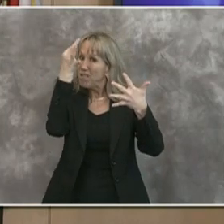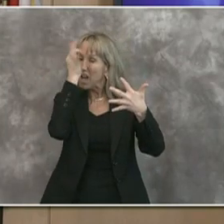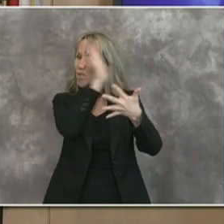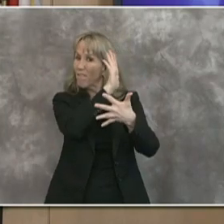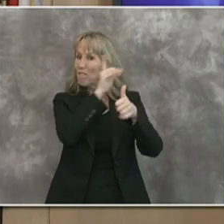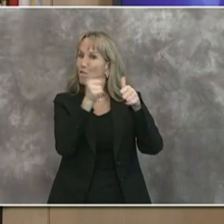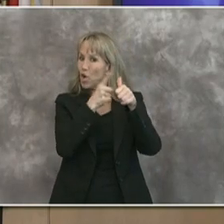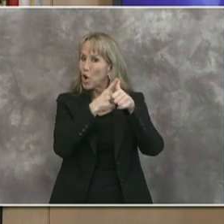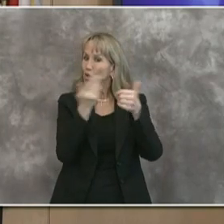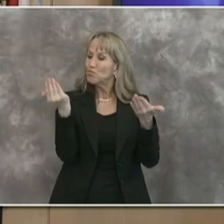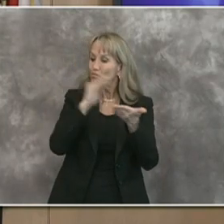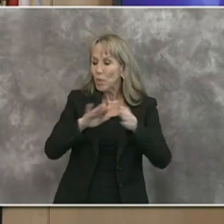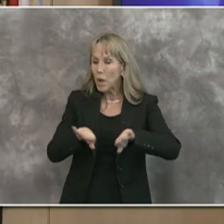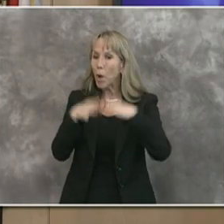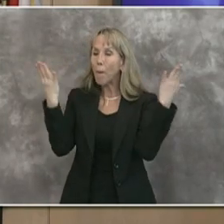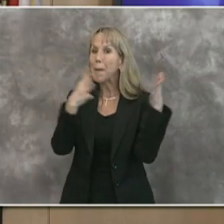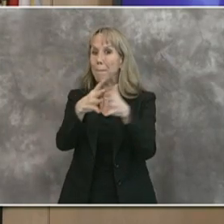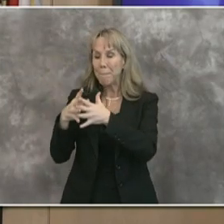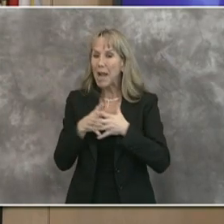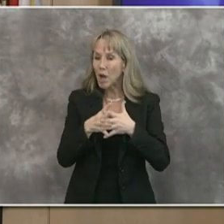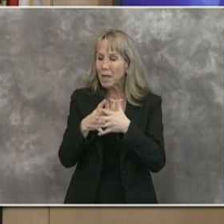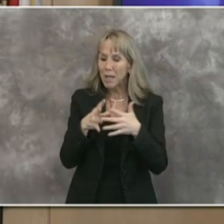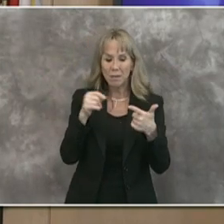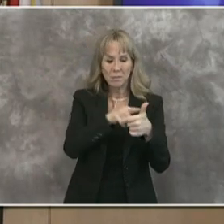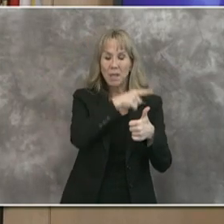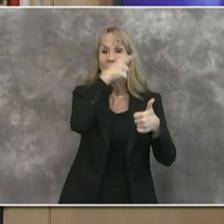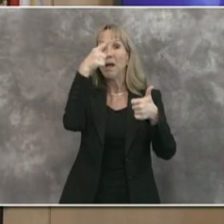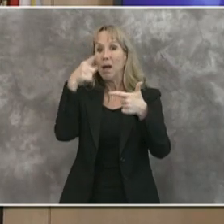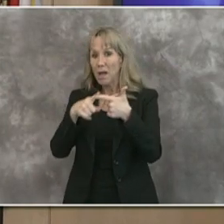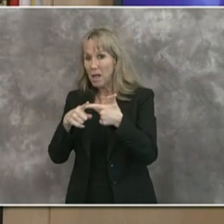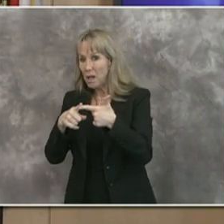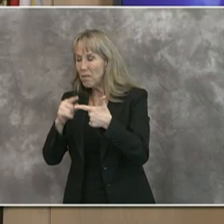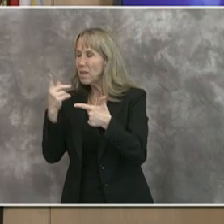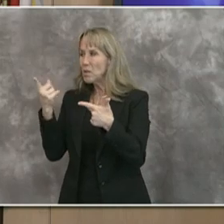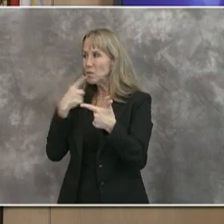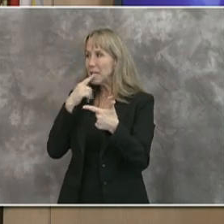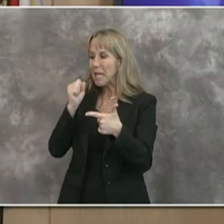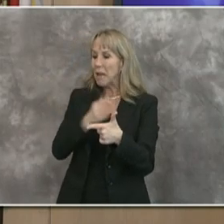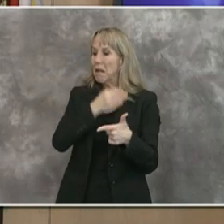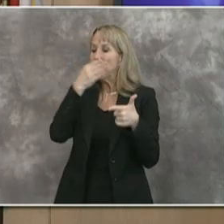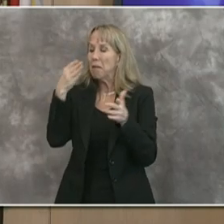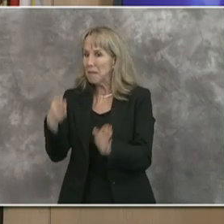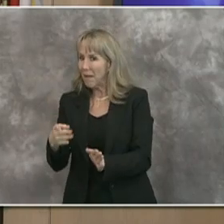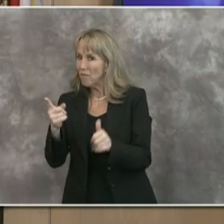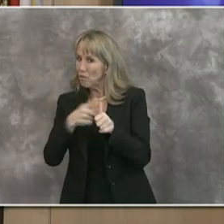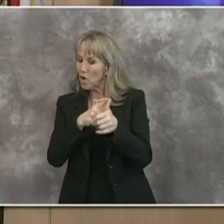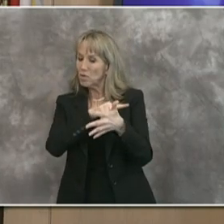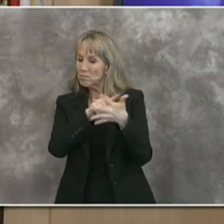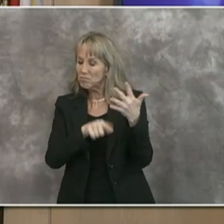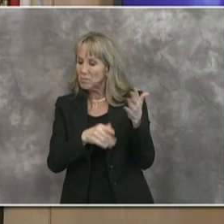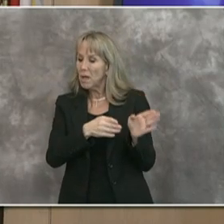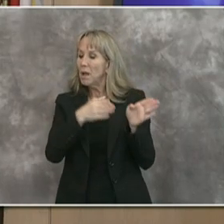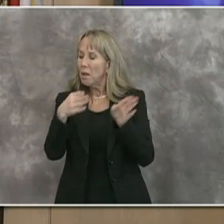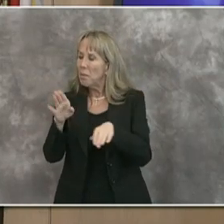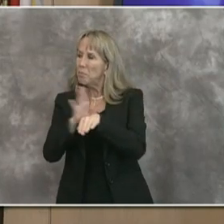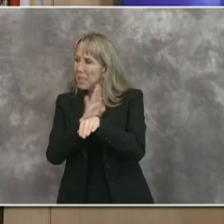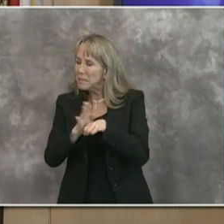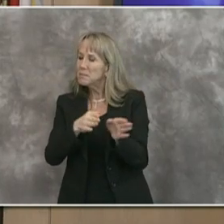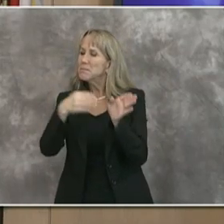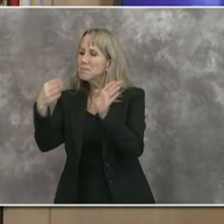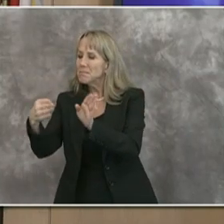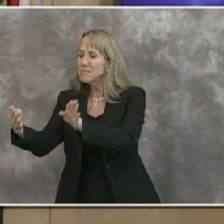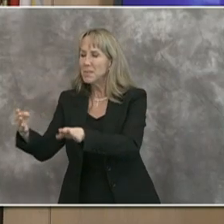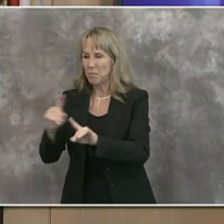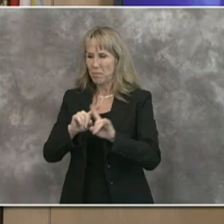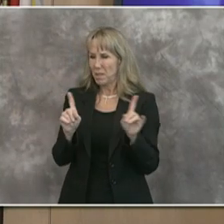reopening America and said that all the criteria must be met before forwarding to the next phase and beginning to open businesses, et cetera. But